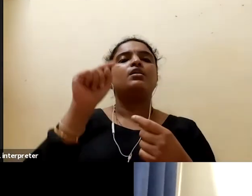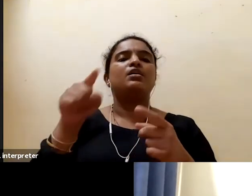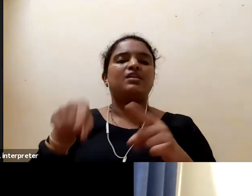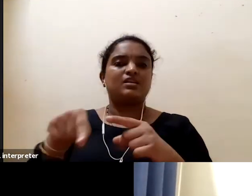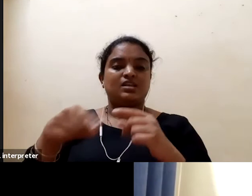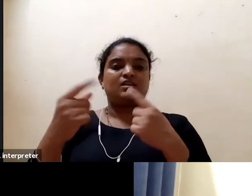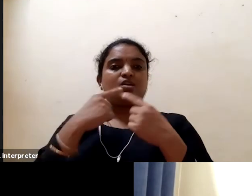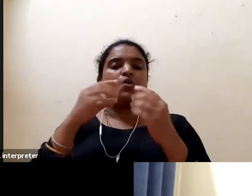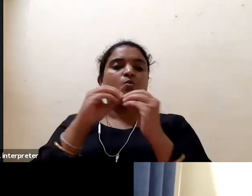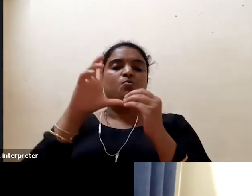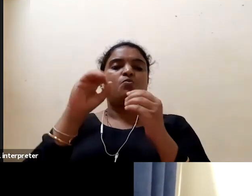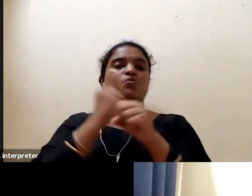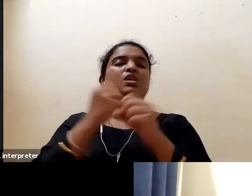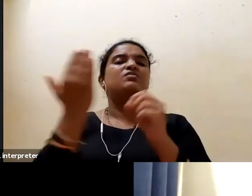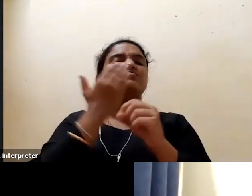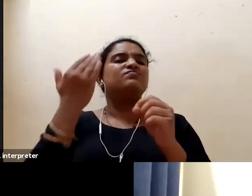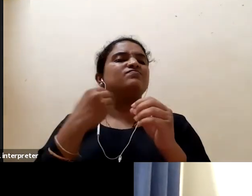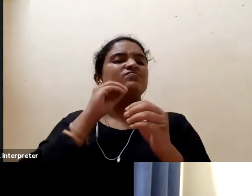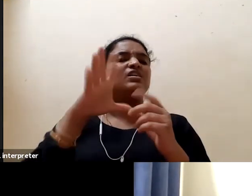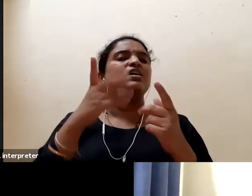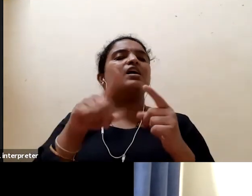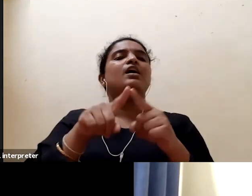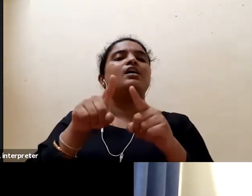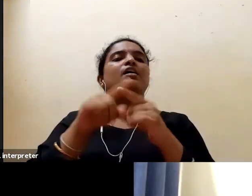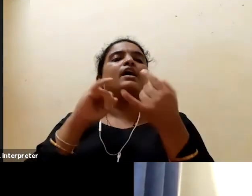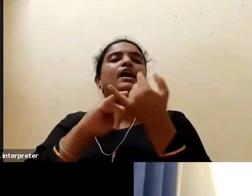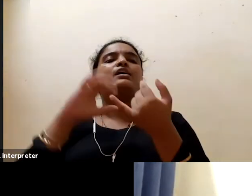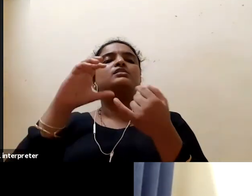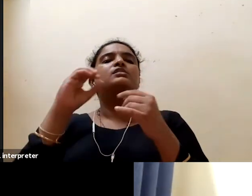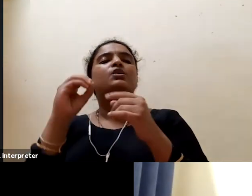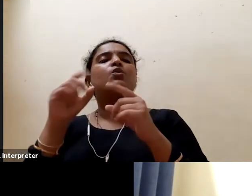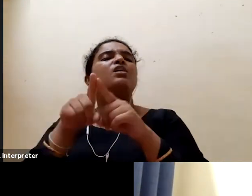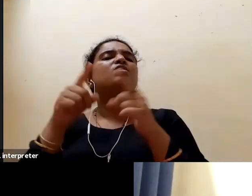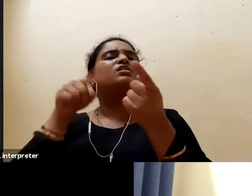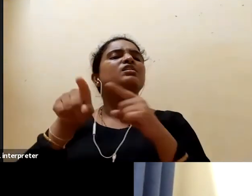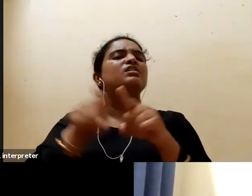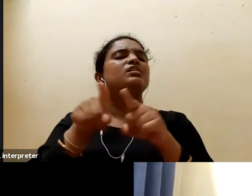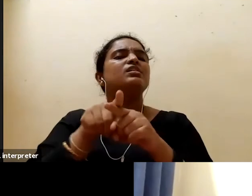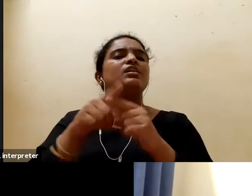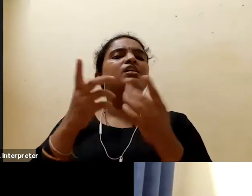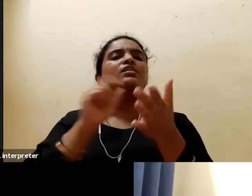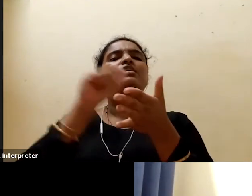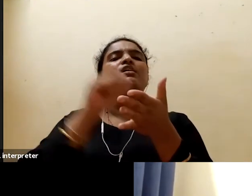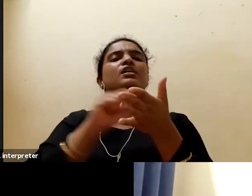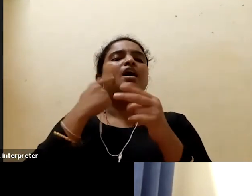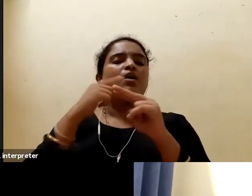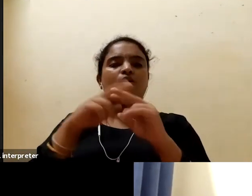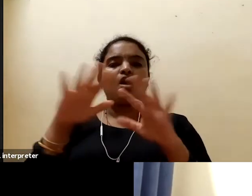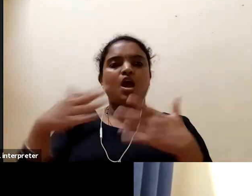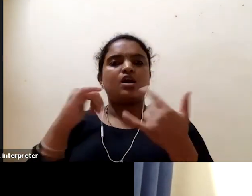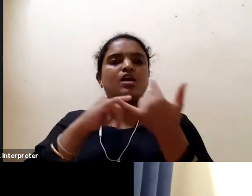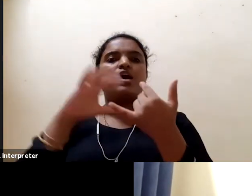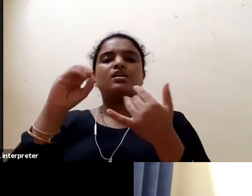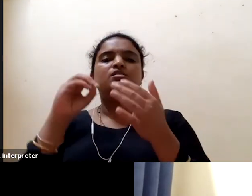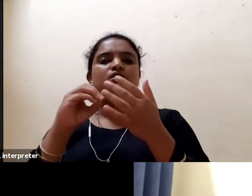blog writing slides was SEO. You can write beautifully, but if you don't know how SEO